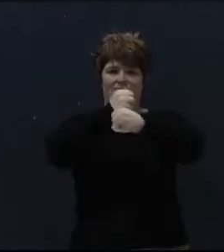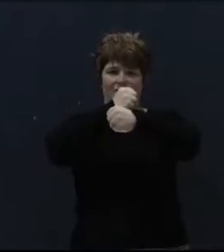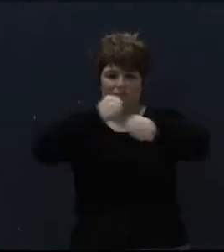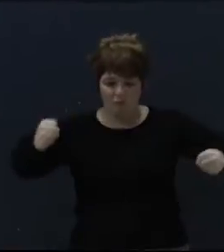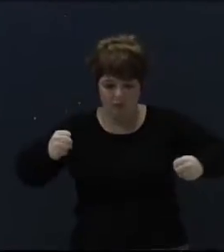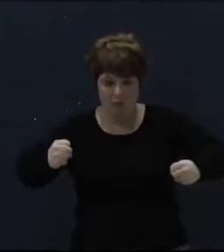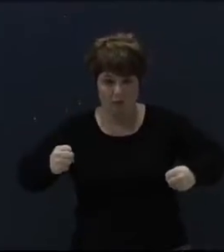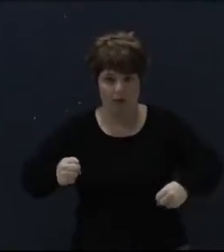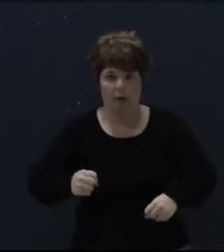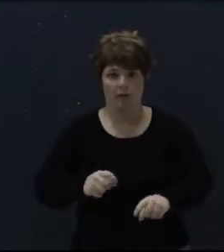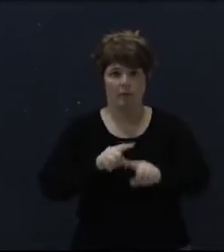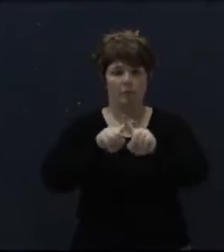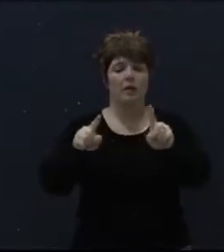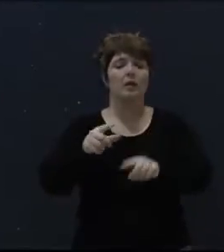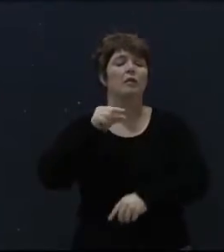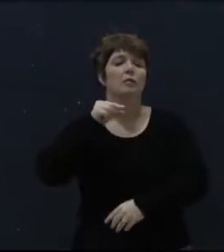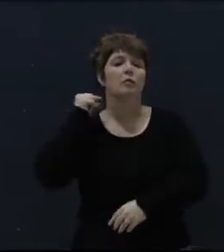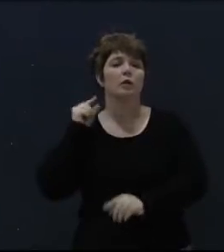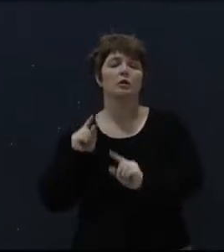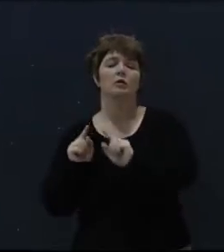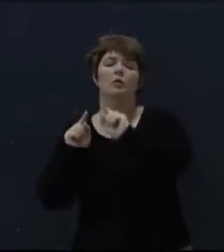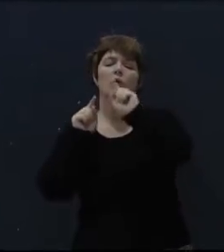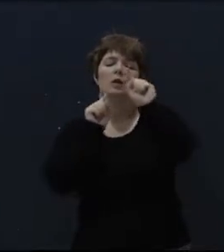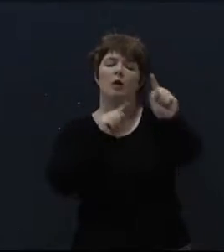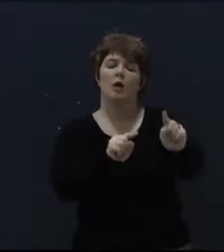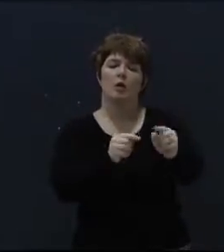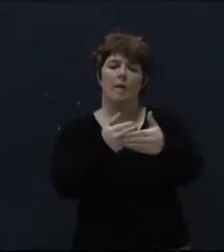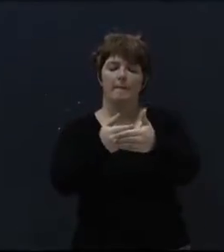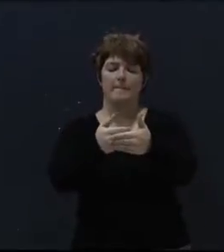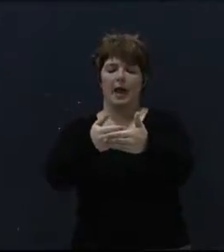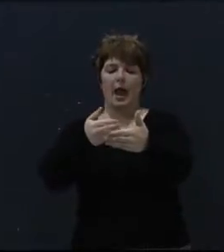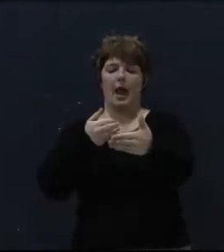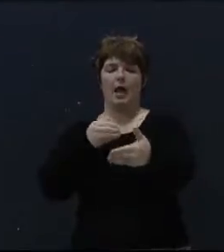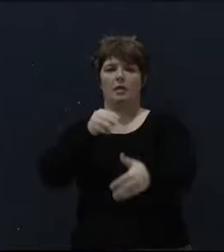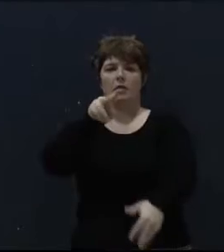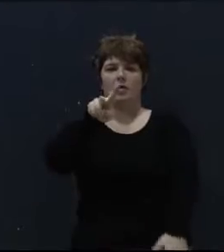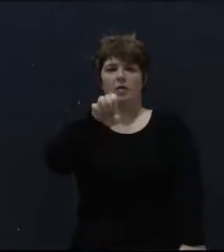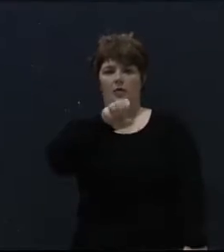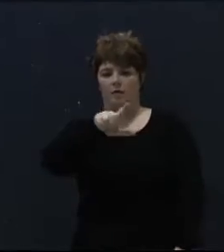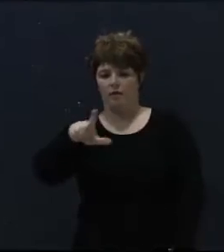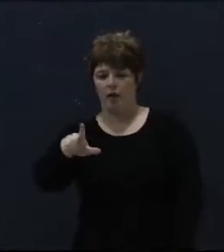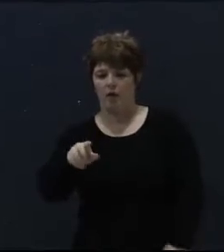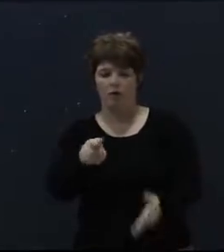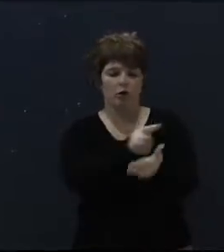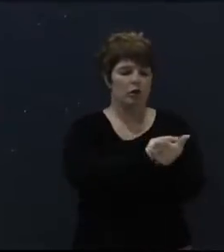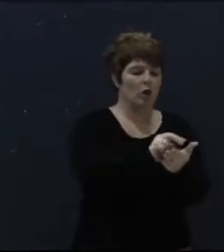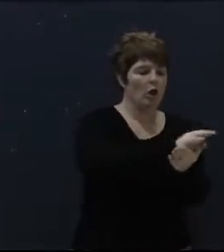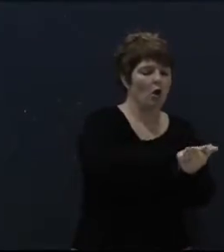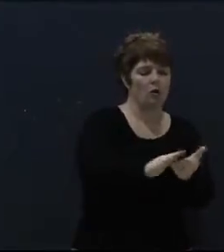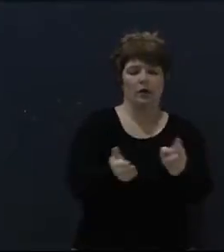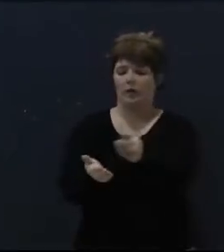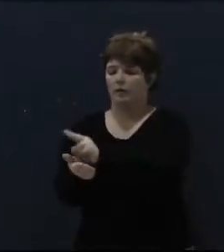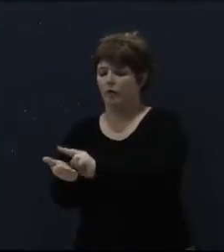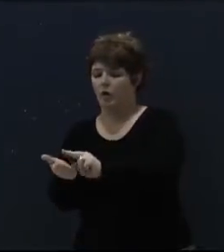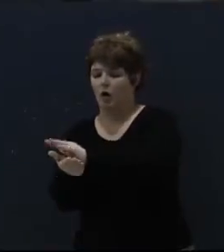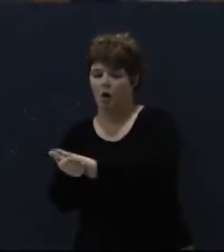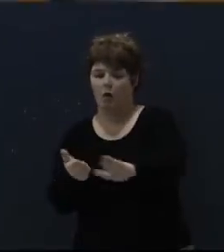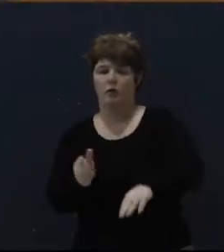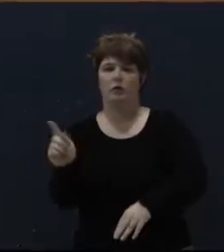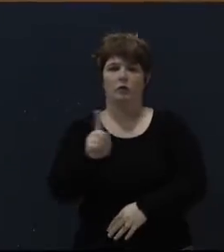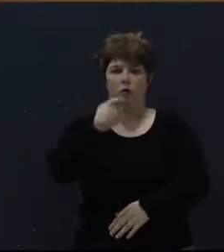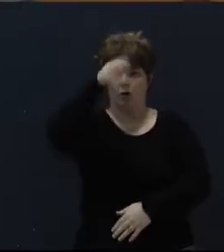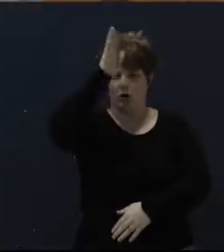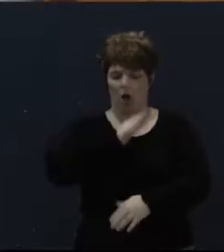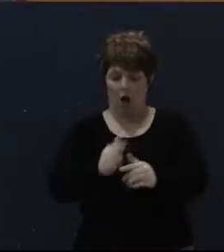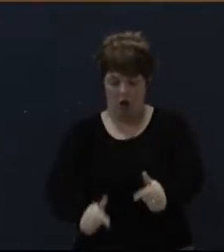veil to a place called the Holies of Holies, the place where God dwells. See, here's what happened.